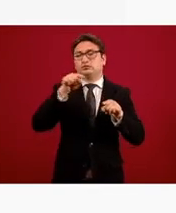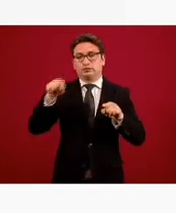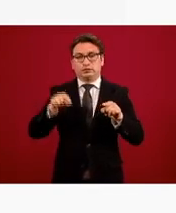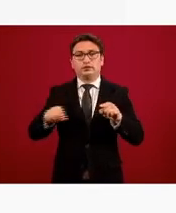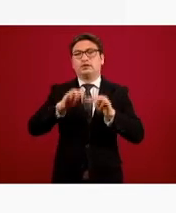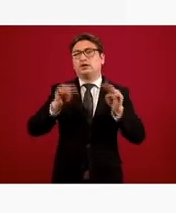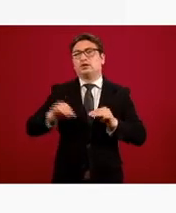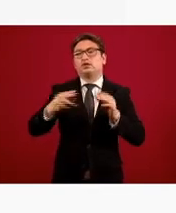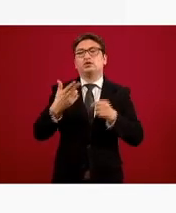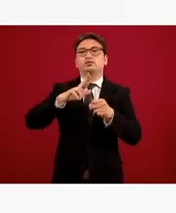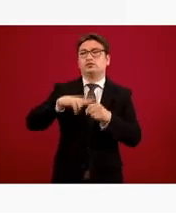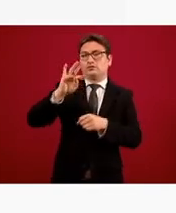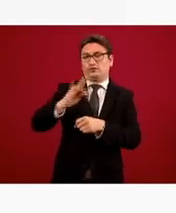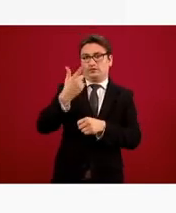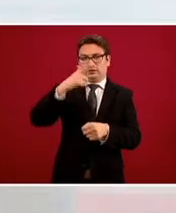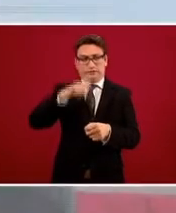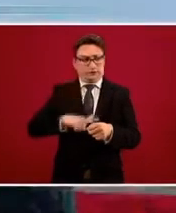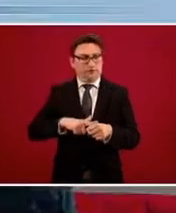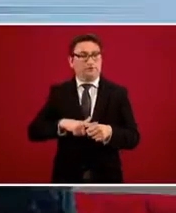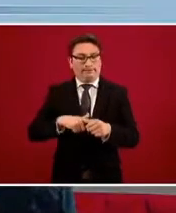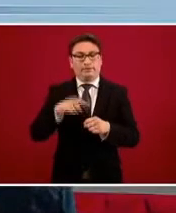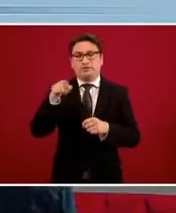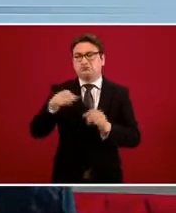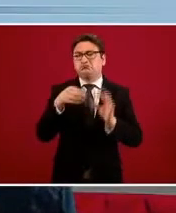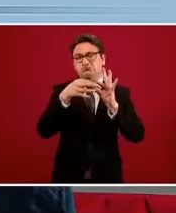data regarding